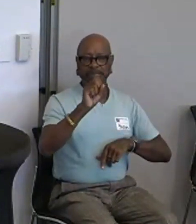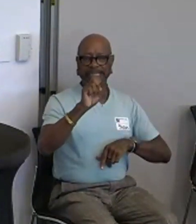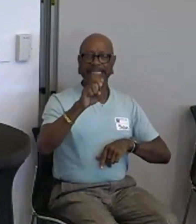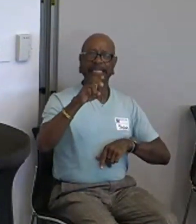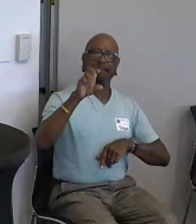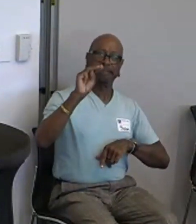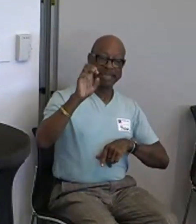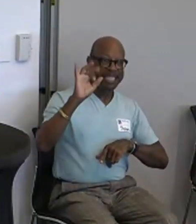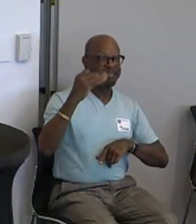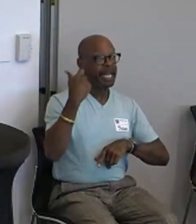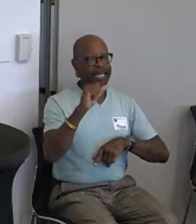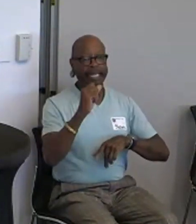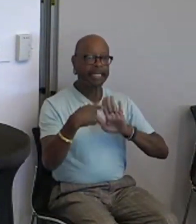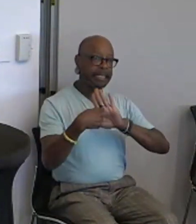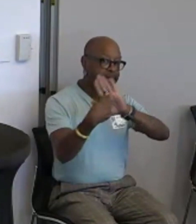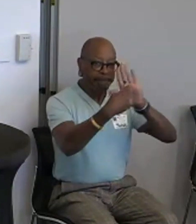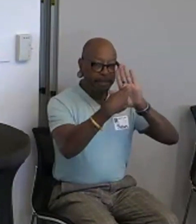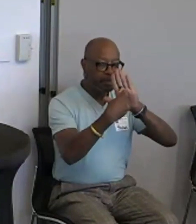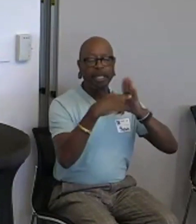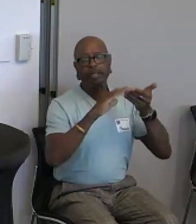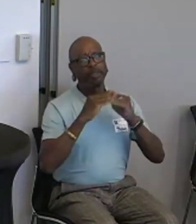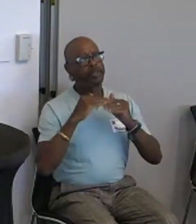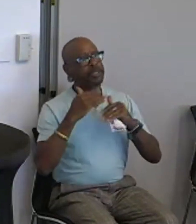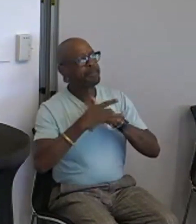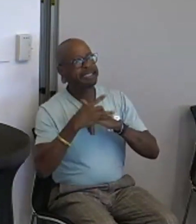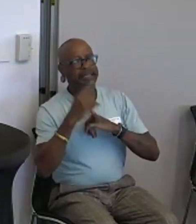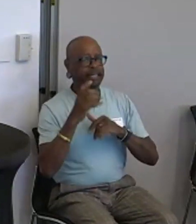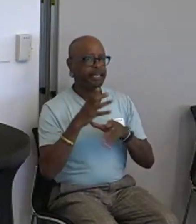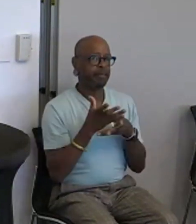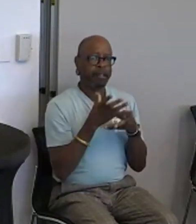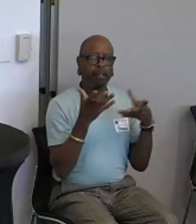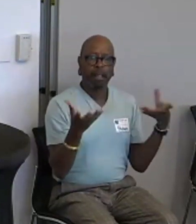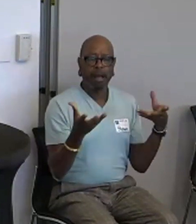exhibits, all these different community spaces. I think there's a lot of